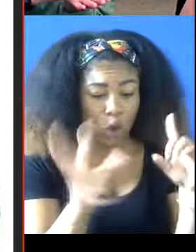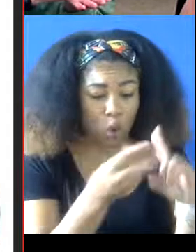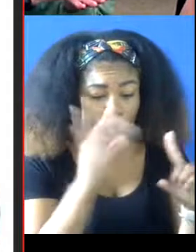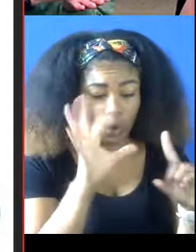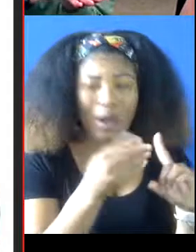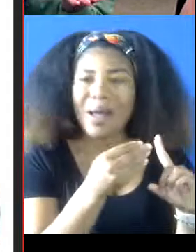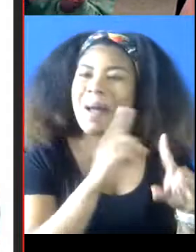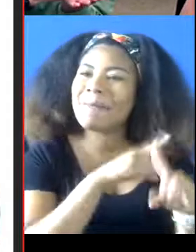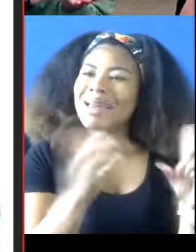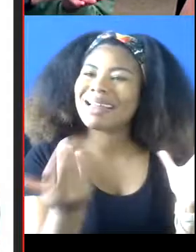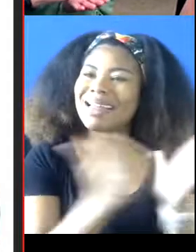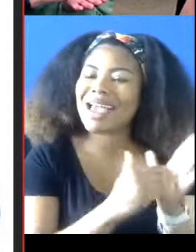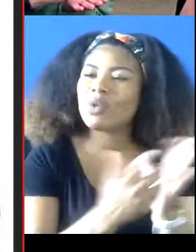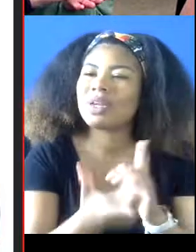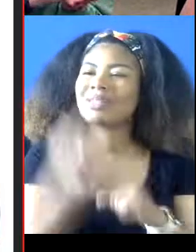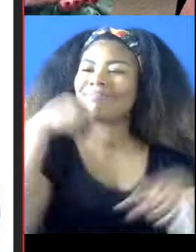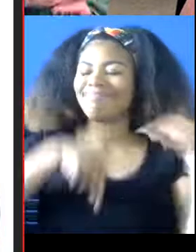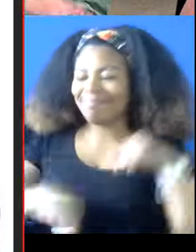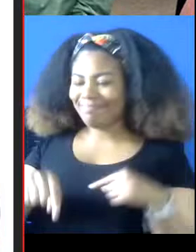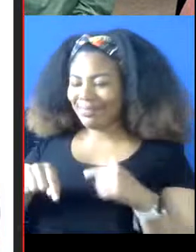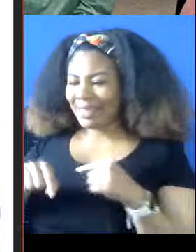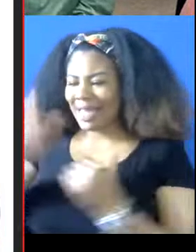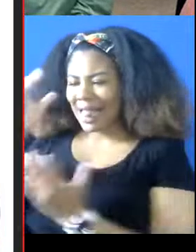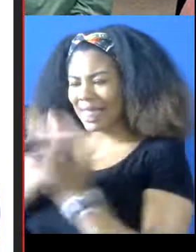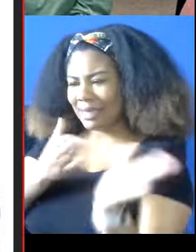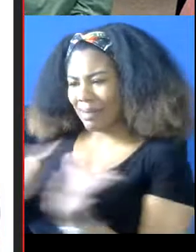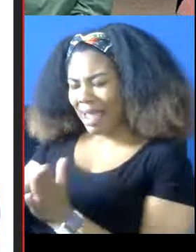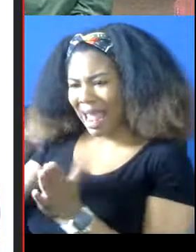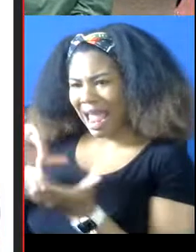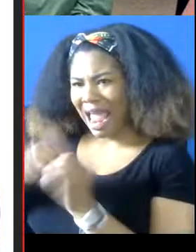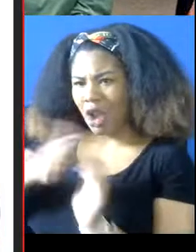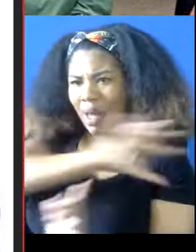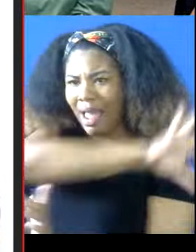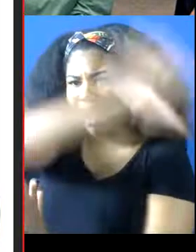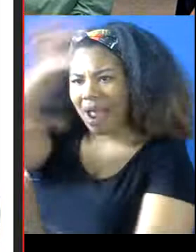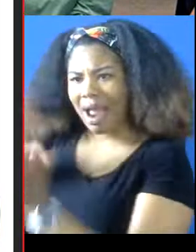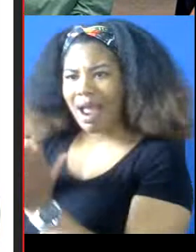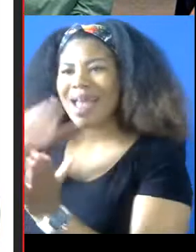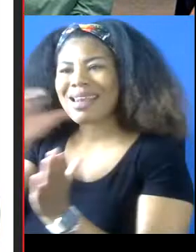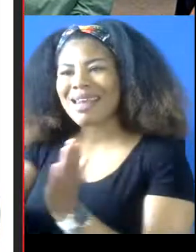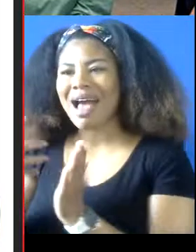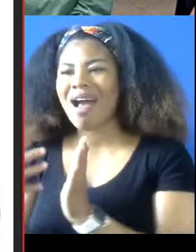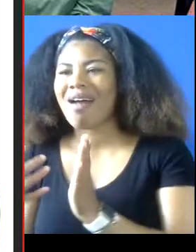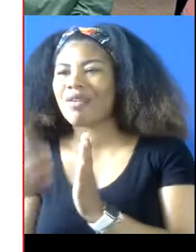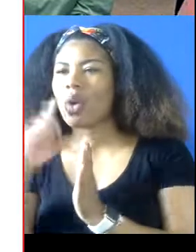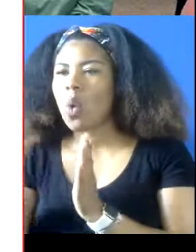that look like when I plan a lesson. So let's look at the third D.